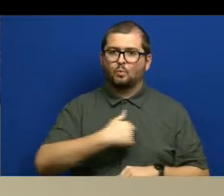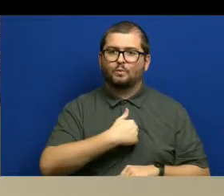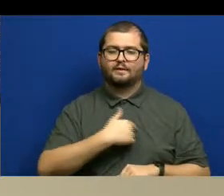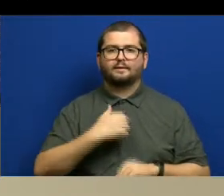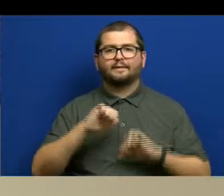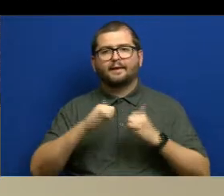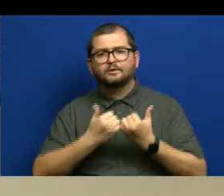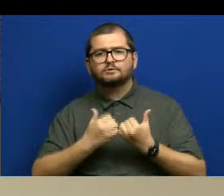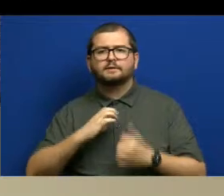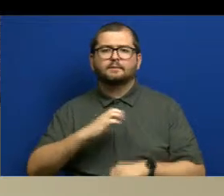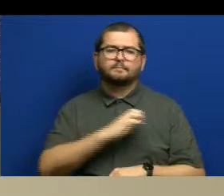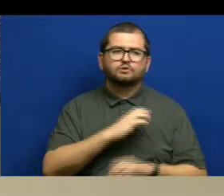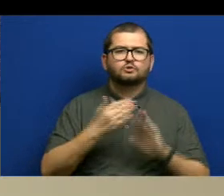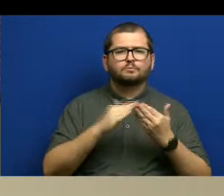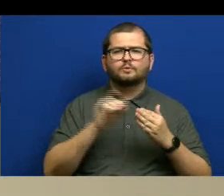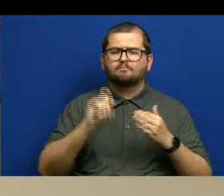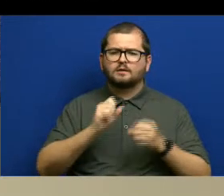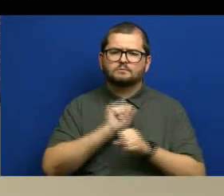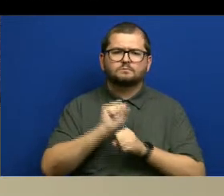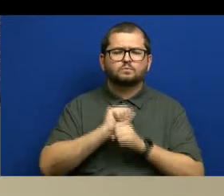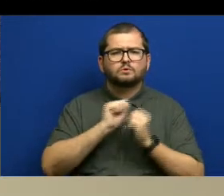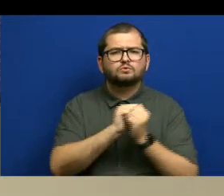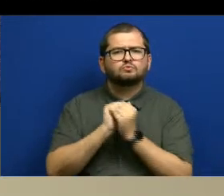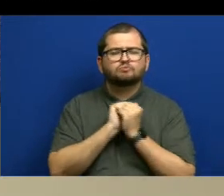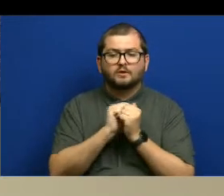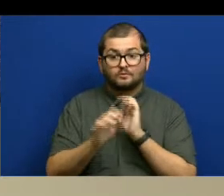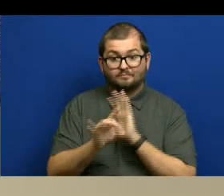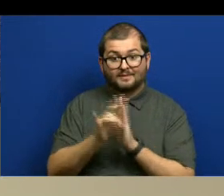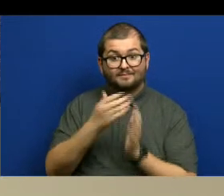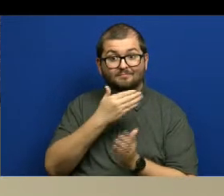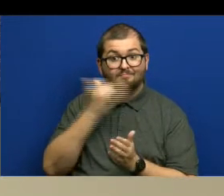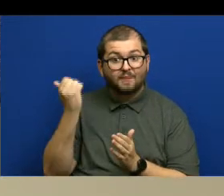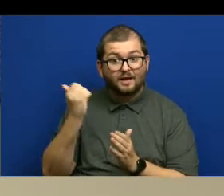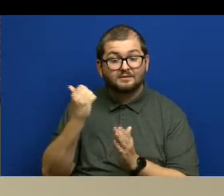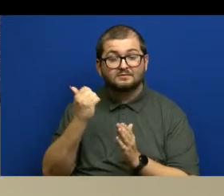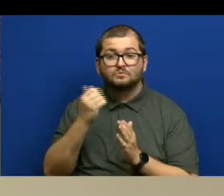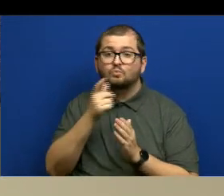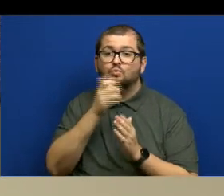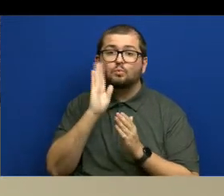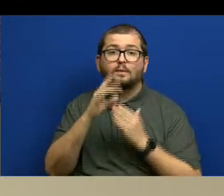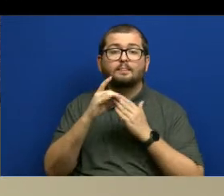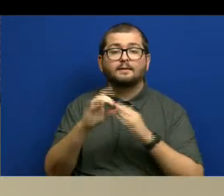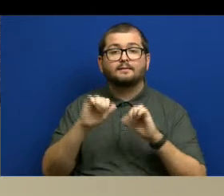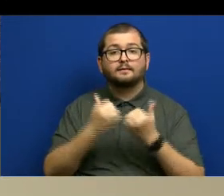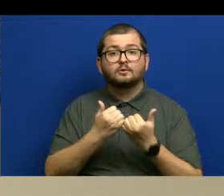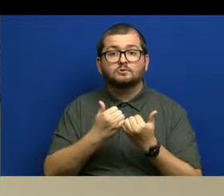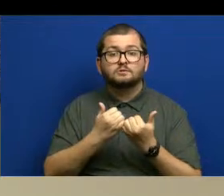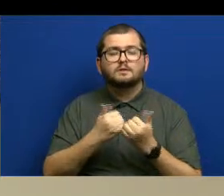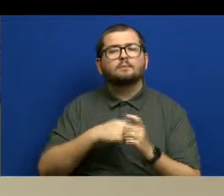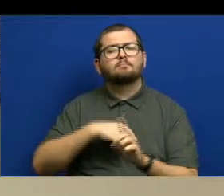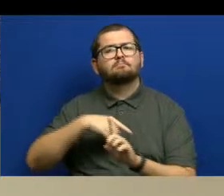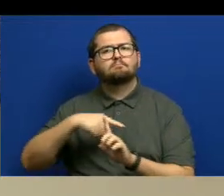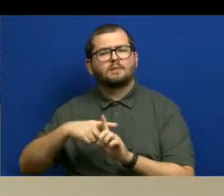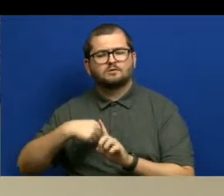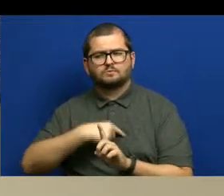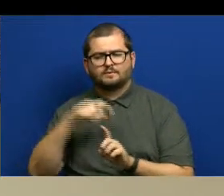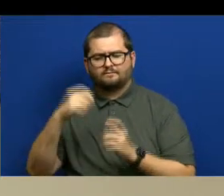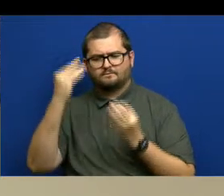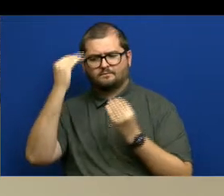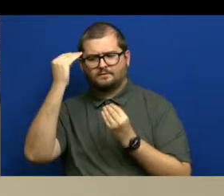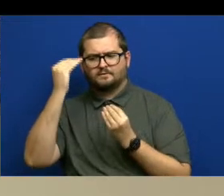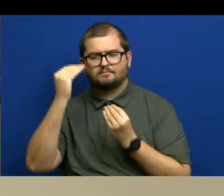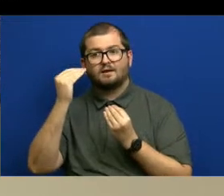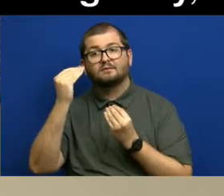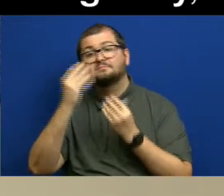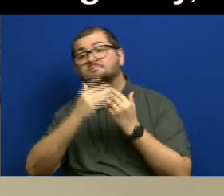agency must work together not only to make the best decision in selecting a qualified candidate to lead the agency, We must also consider and factor